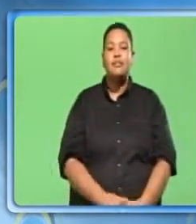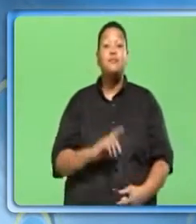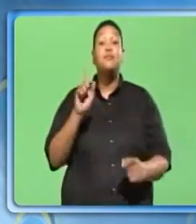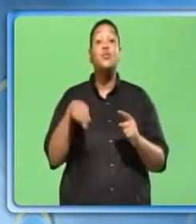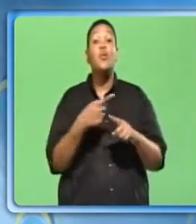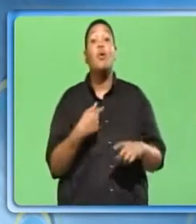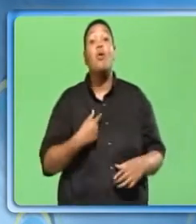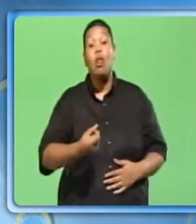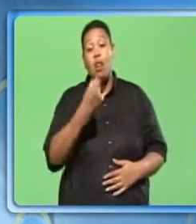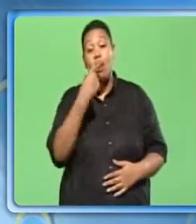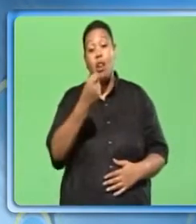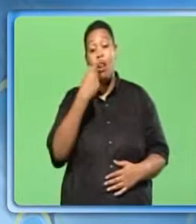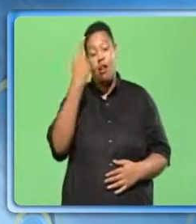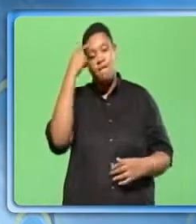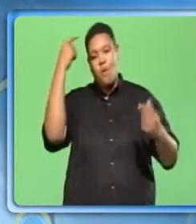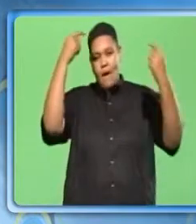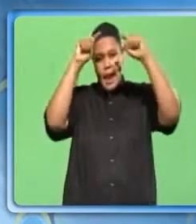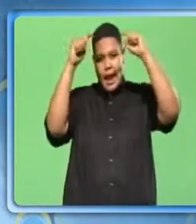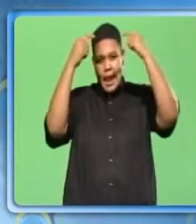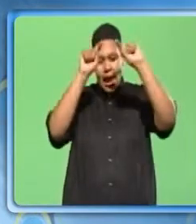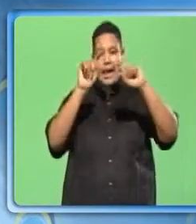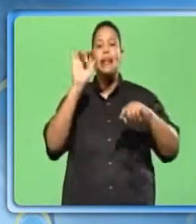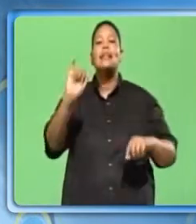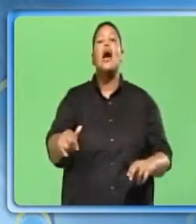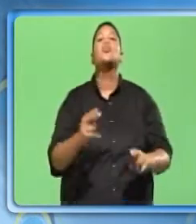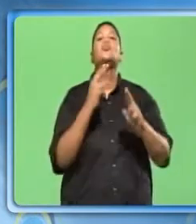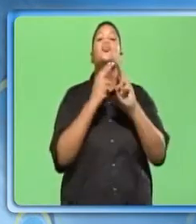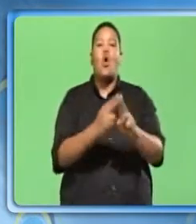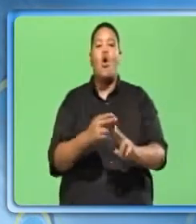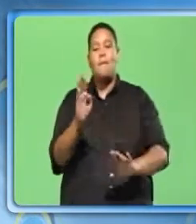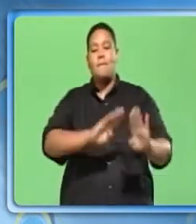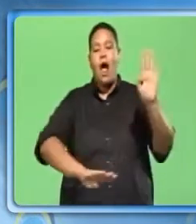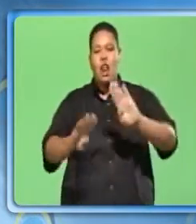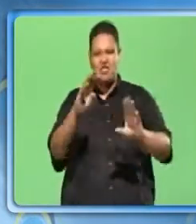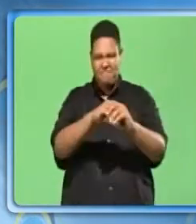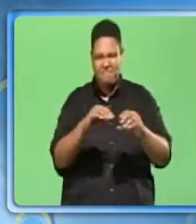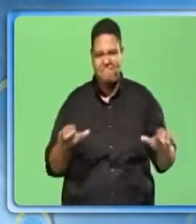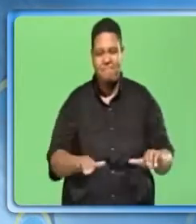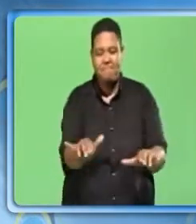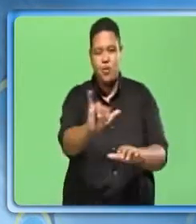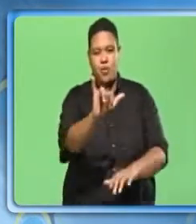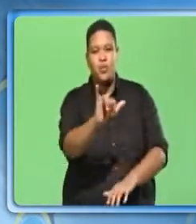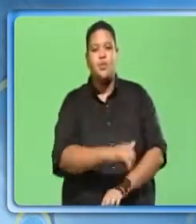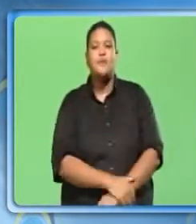When we take a tablet for a headache, that is also biology in action.